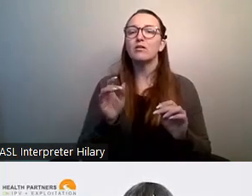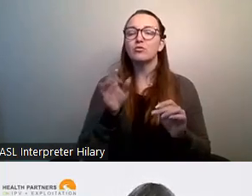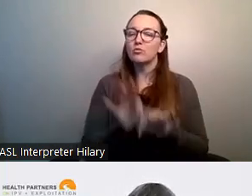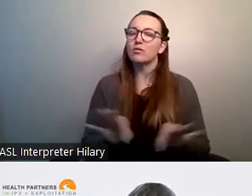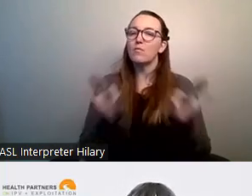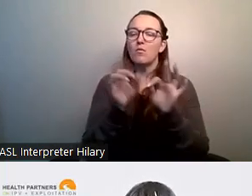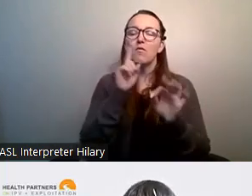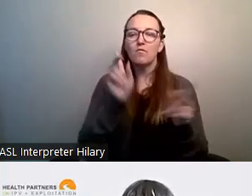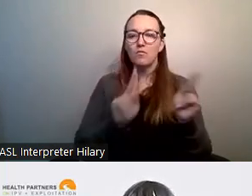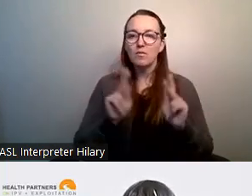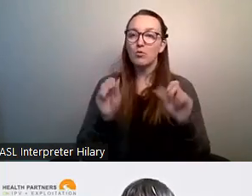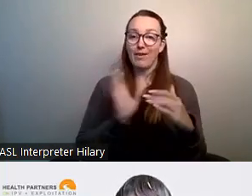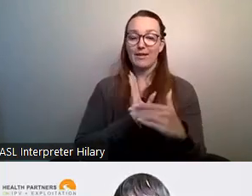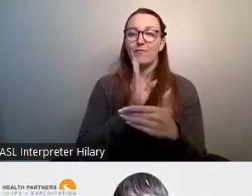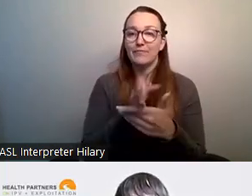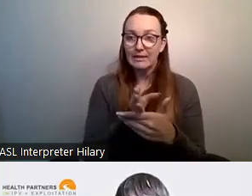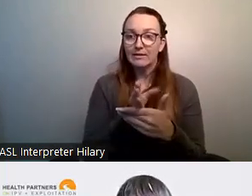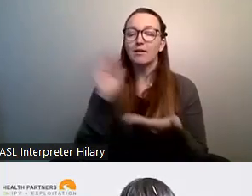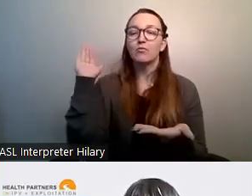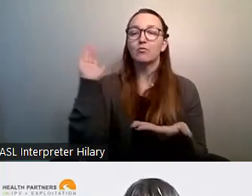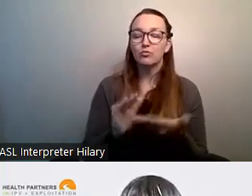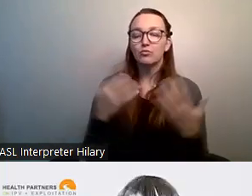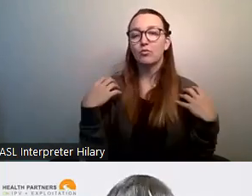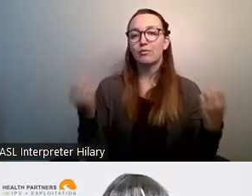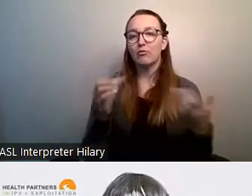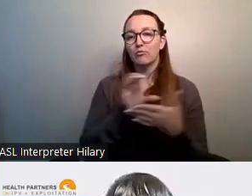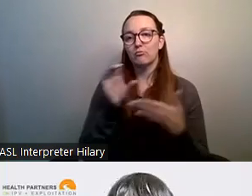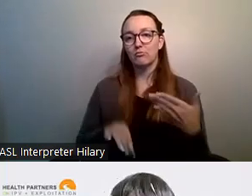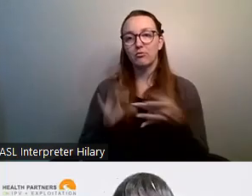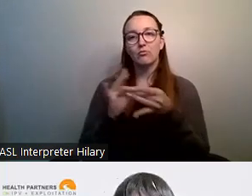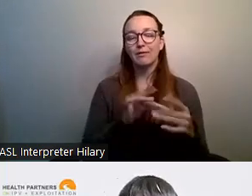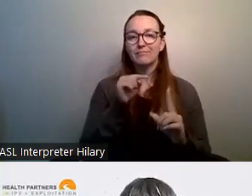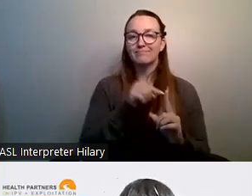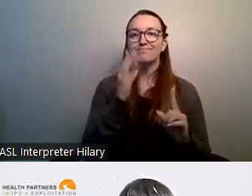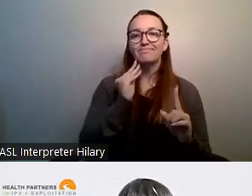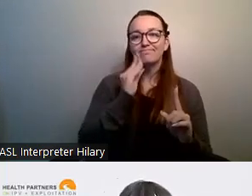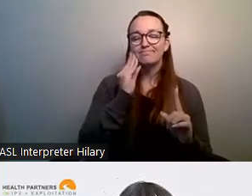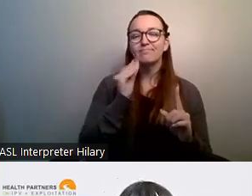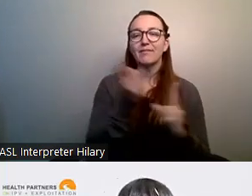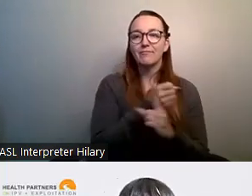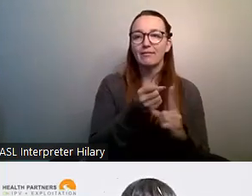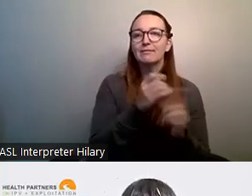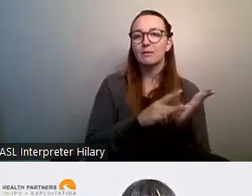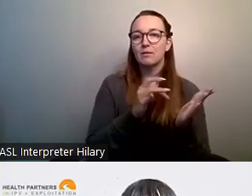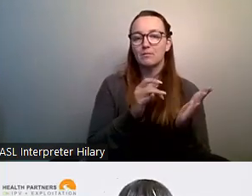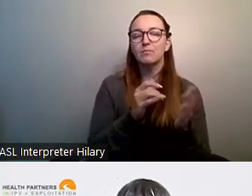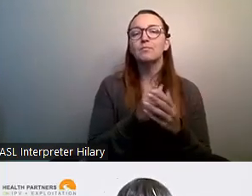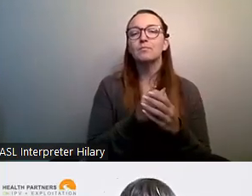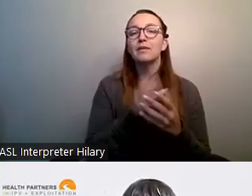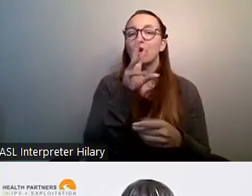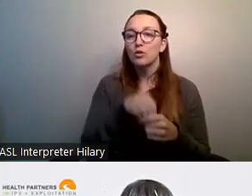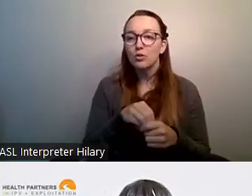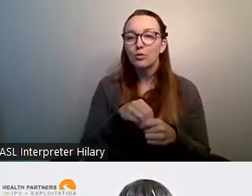to intervene and reduce the health consequences related to experiencing violence and abuse, including traumatic brain